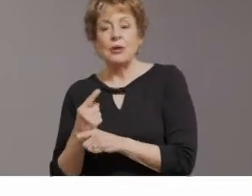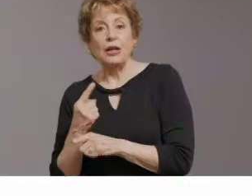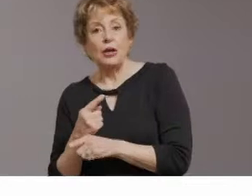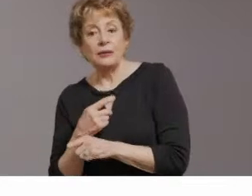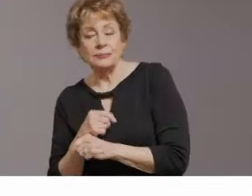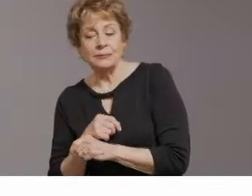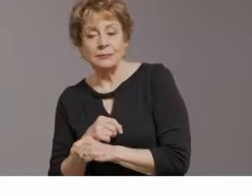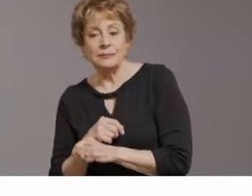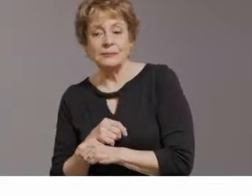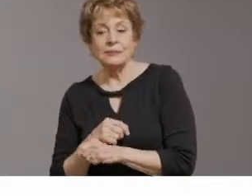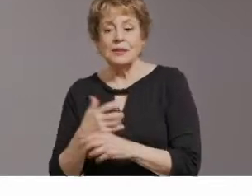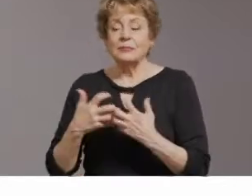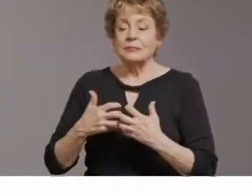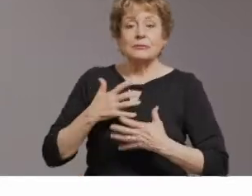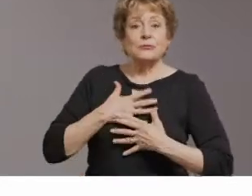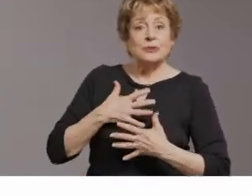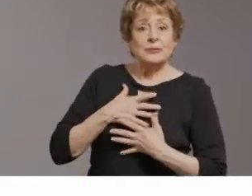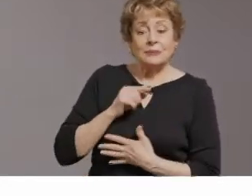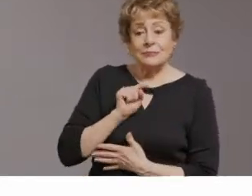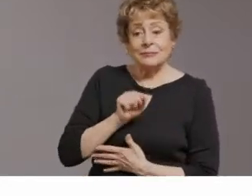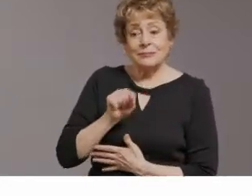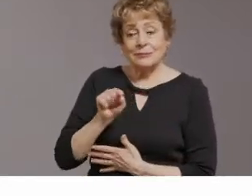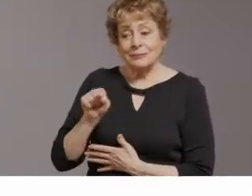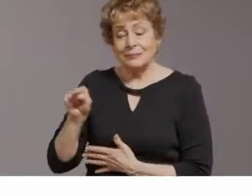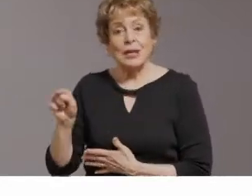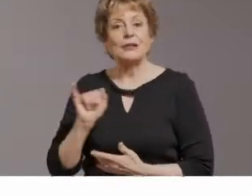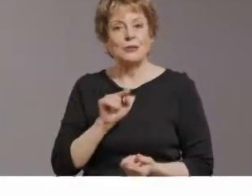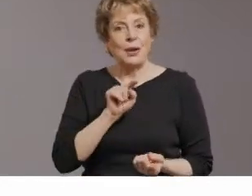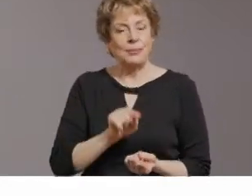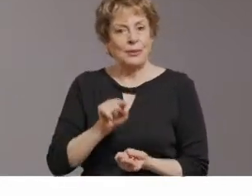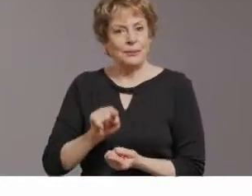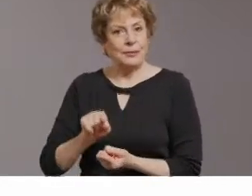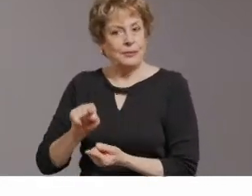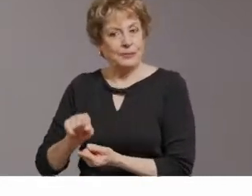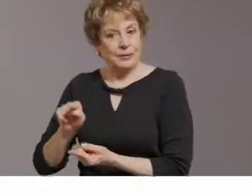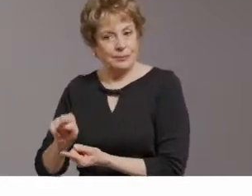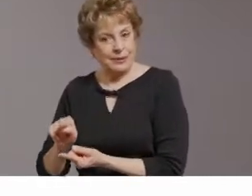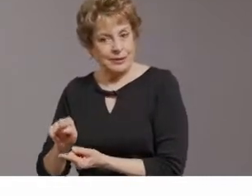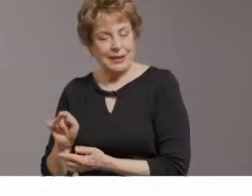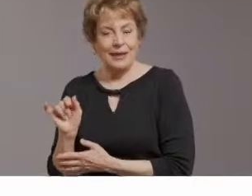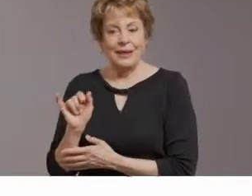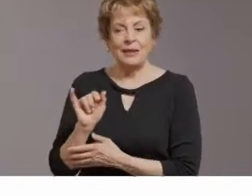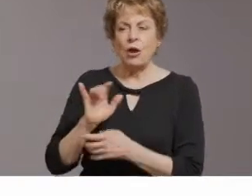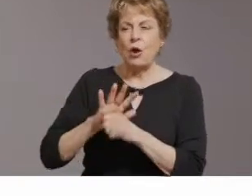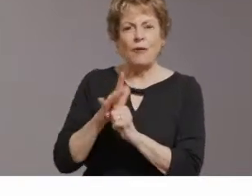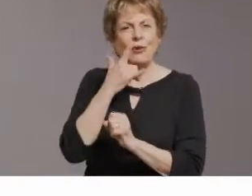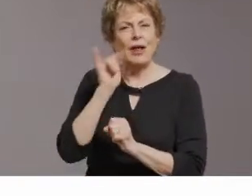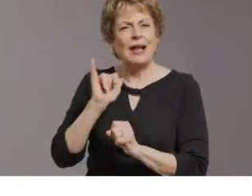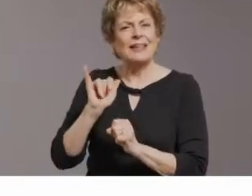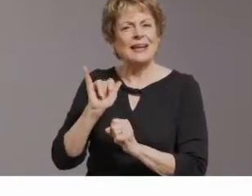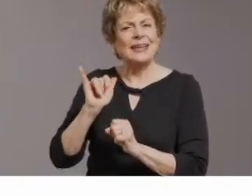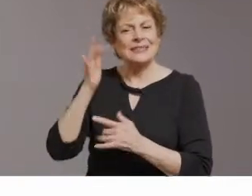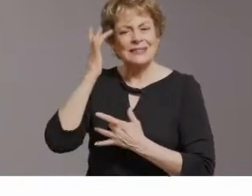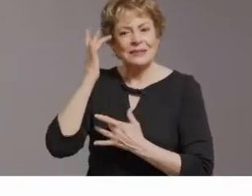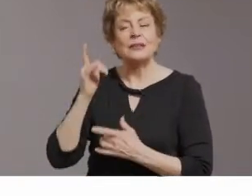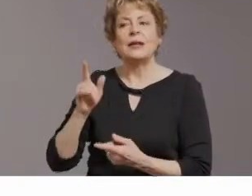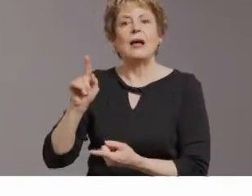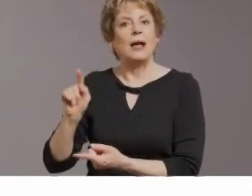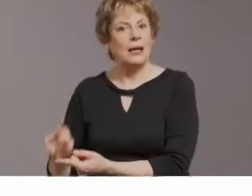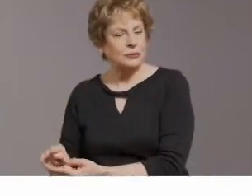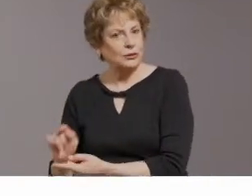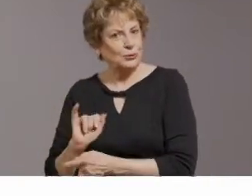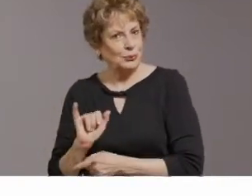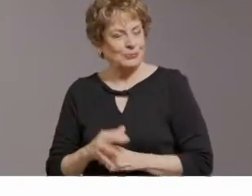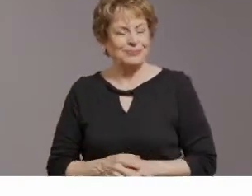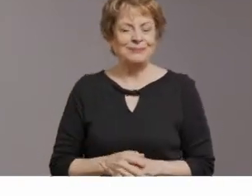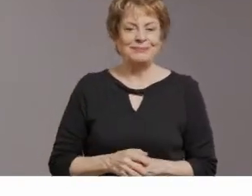illness, which is what we want to see here in Arizona. Here is the epi curve that we